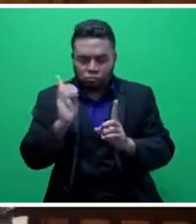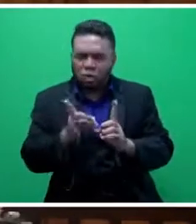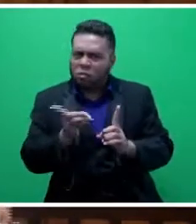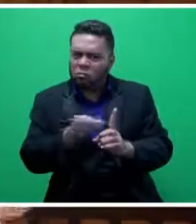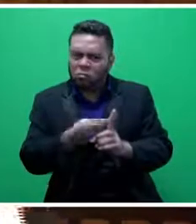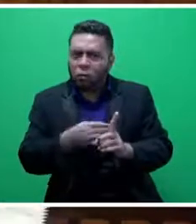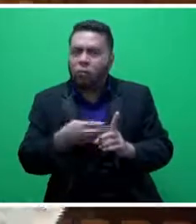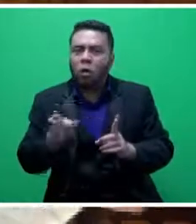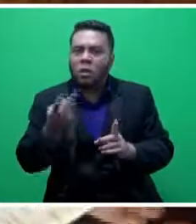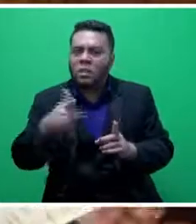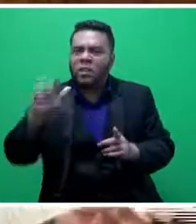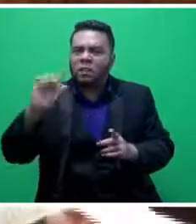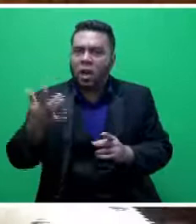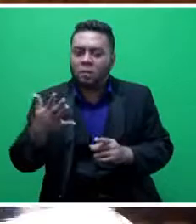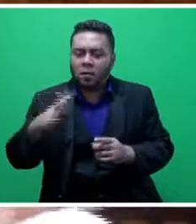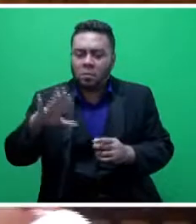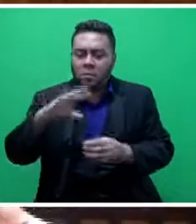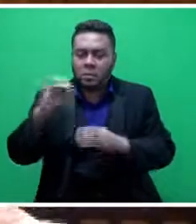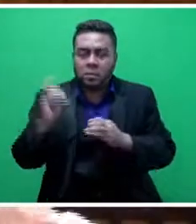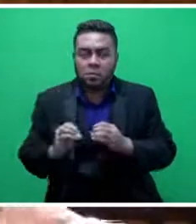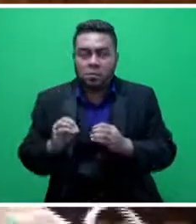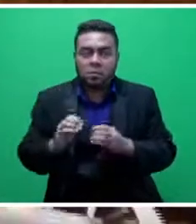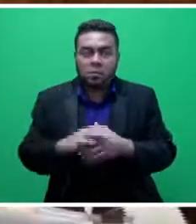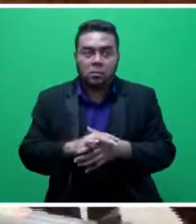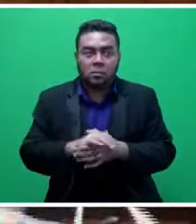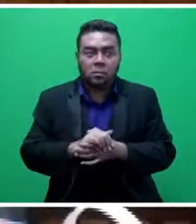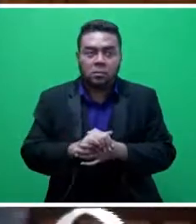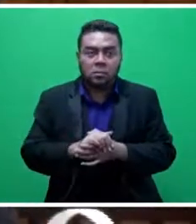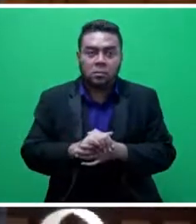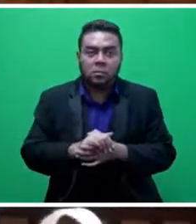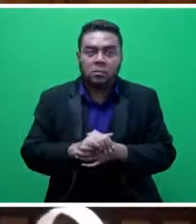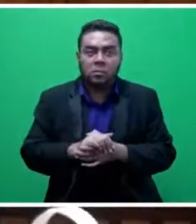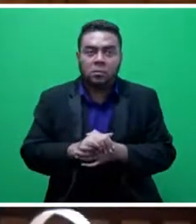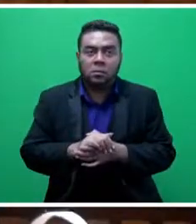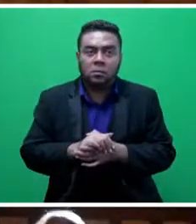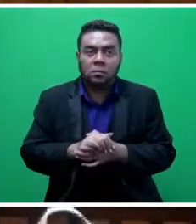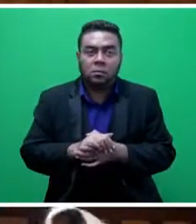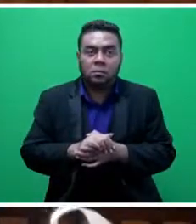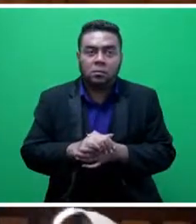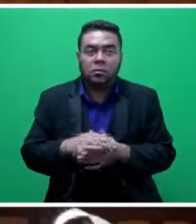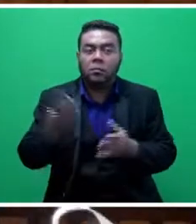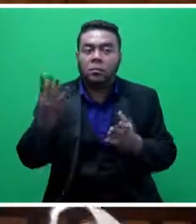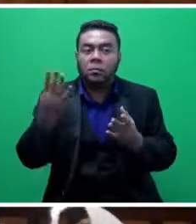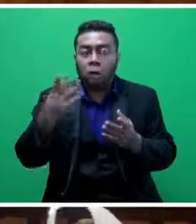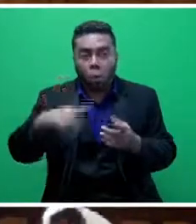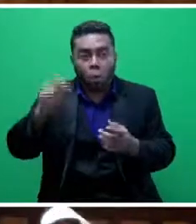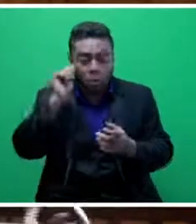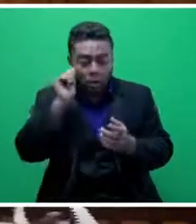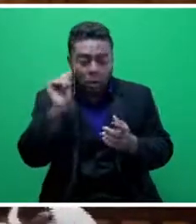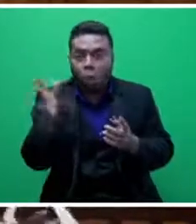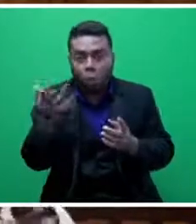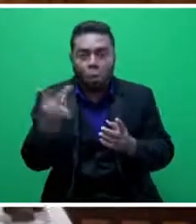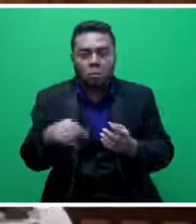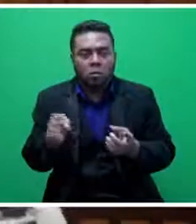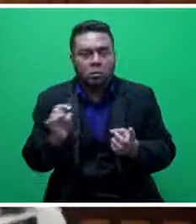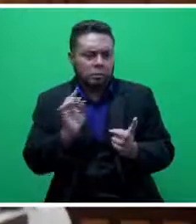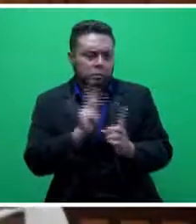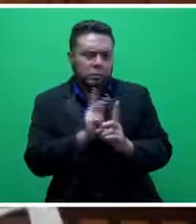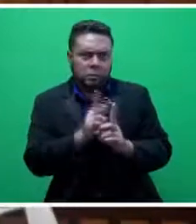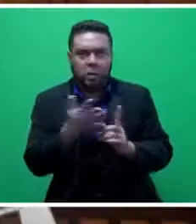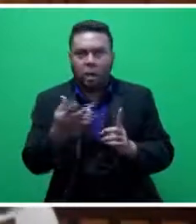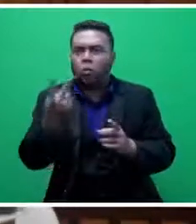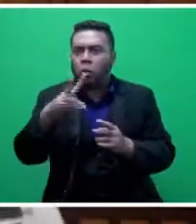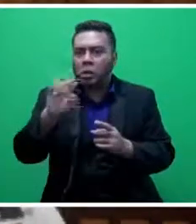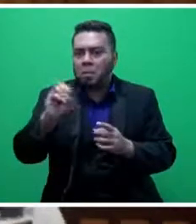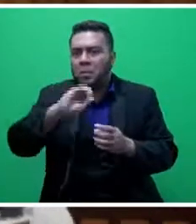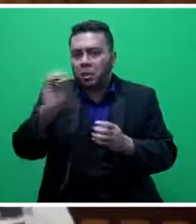of the tax shortfall or the tax benefit arising from the overstatement, if the statement is made knowingly or recklessly or at a rate of 20% in